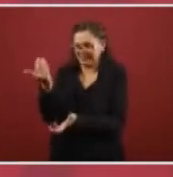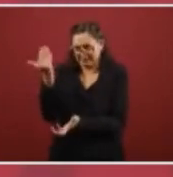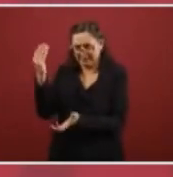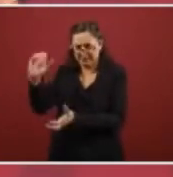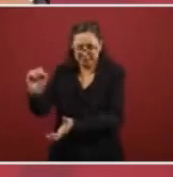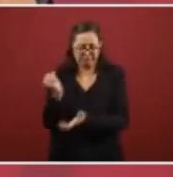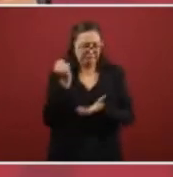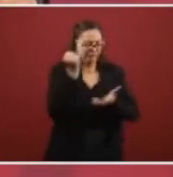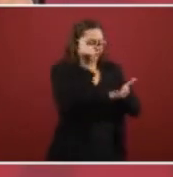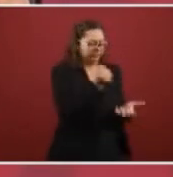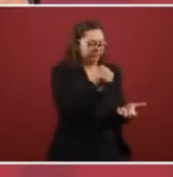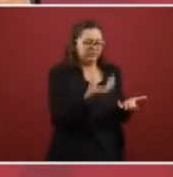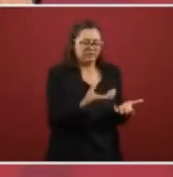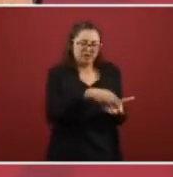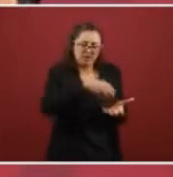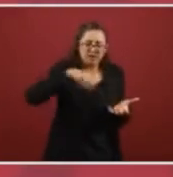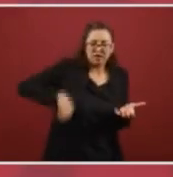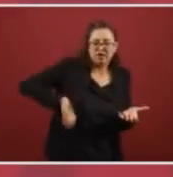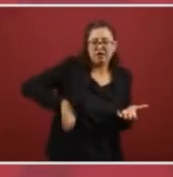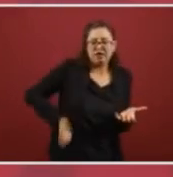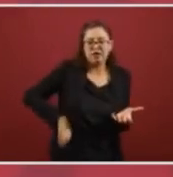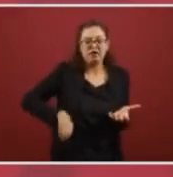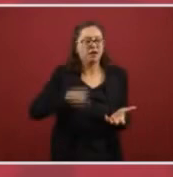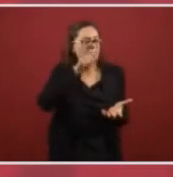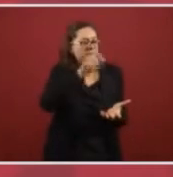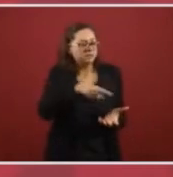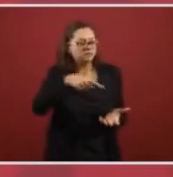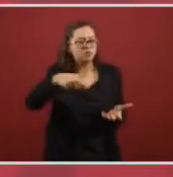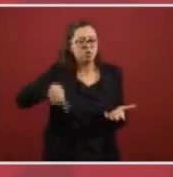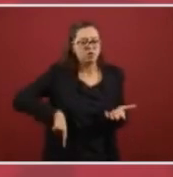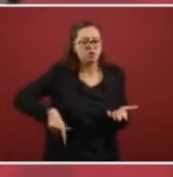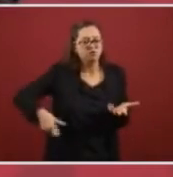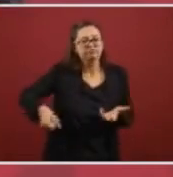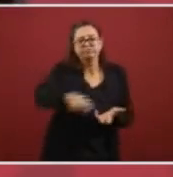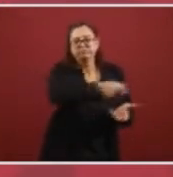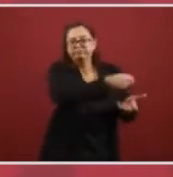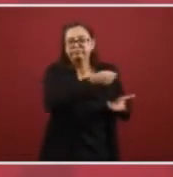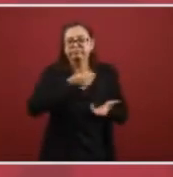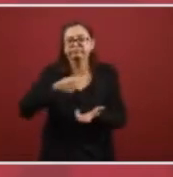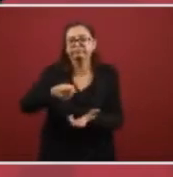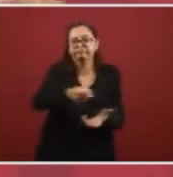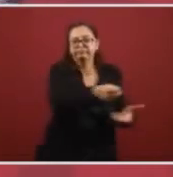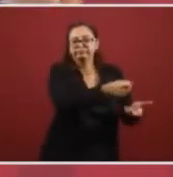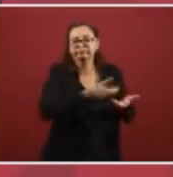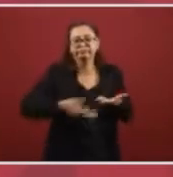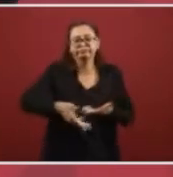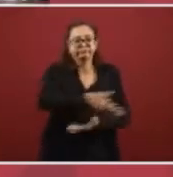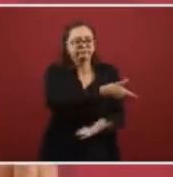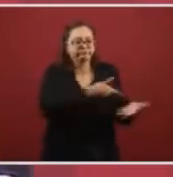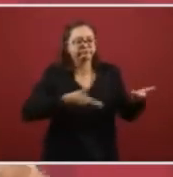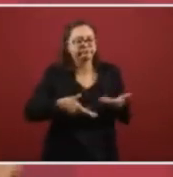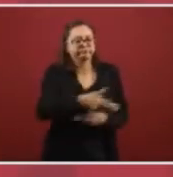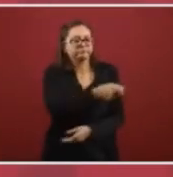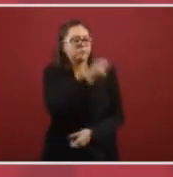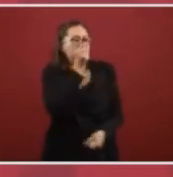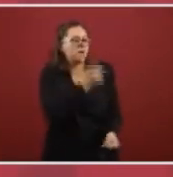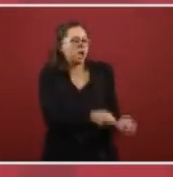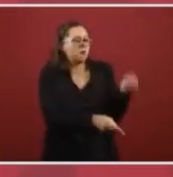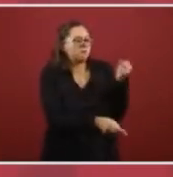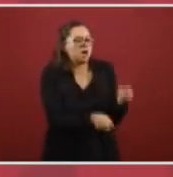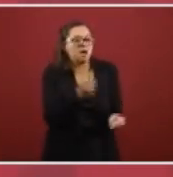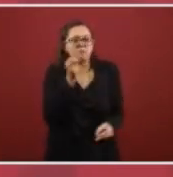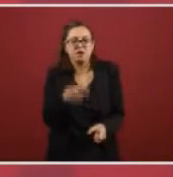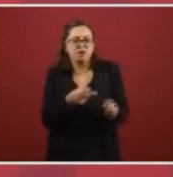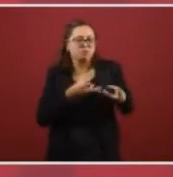steal it, or it would stay within the government so that they could finance